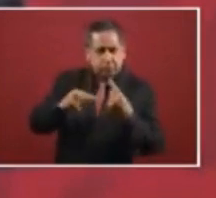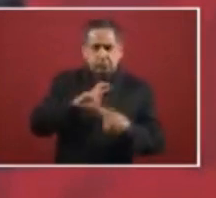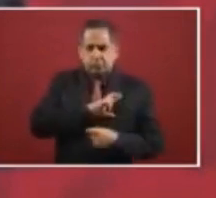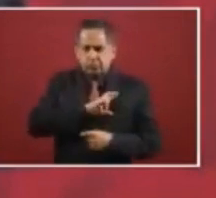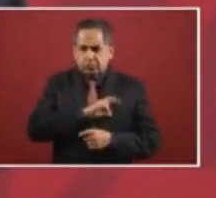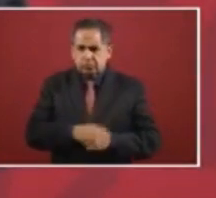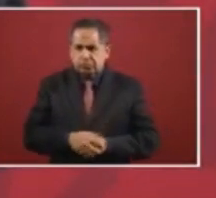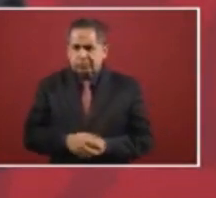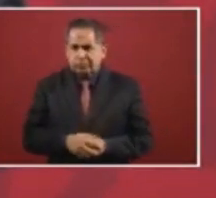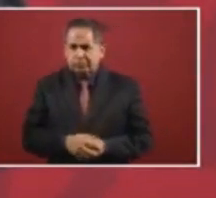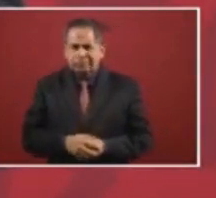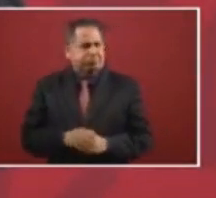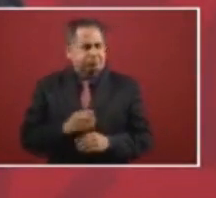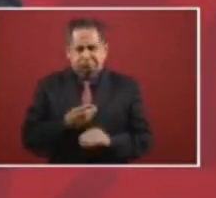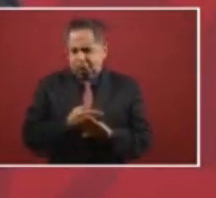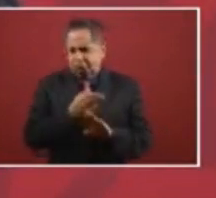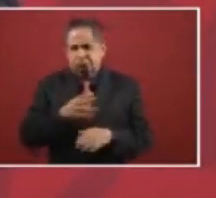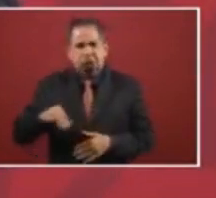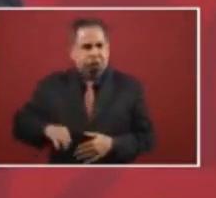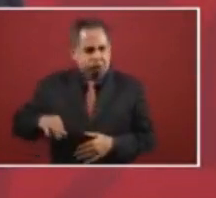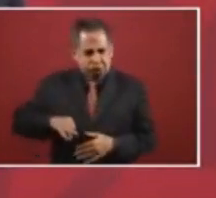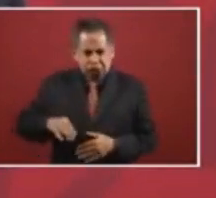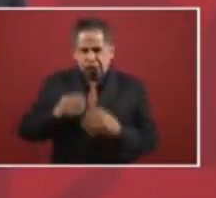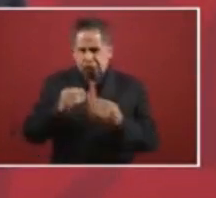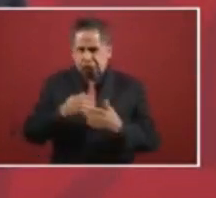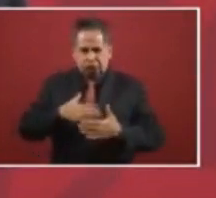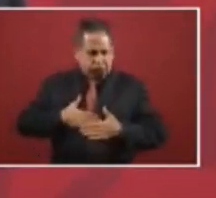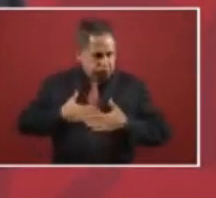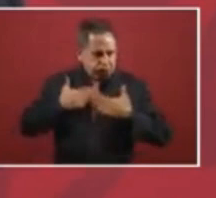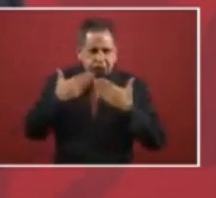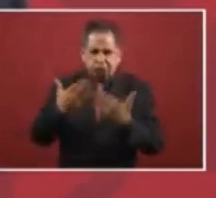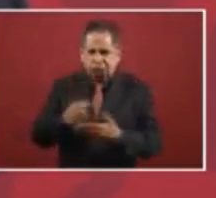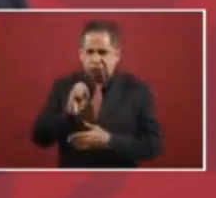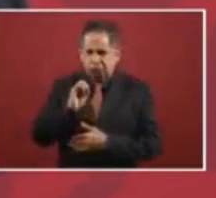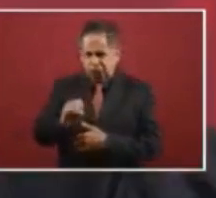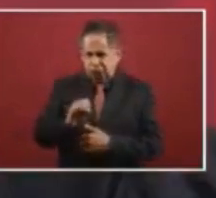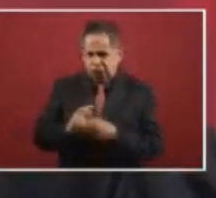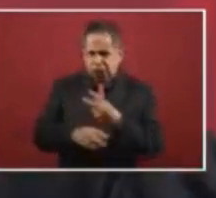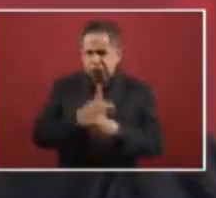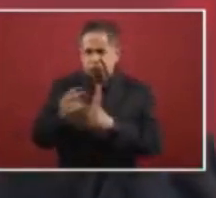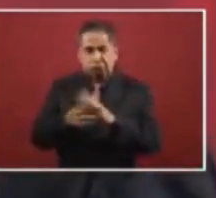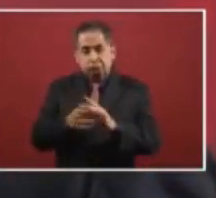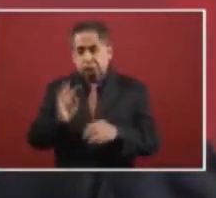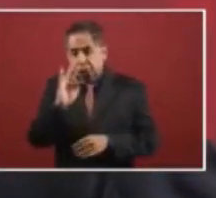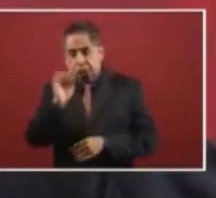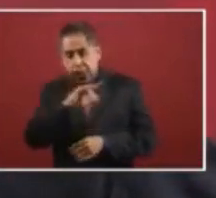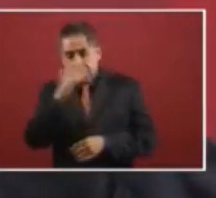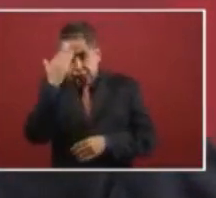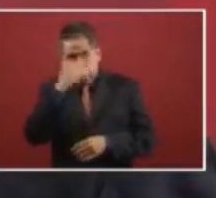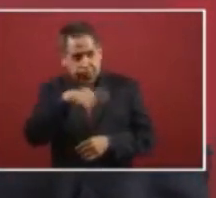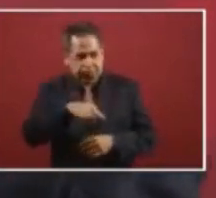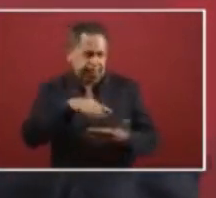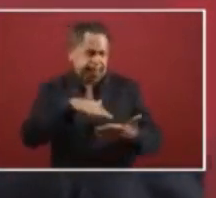there is confidence on the part of the businessmen.